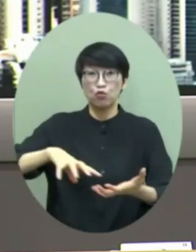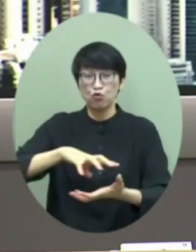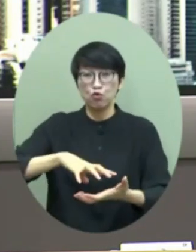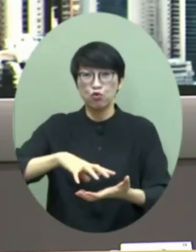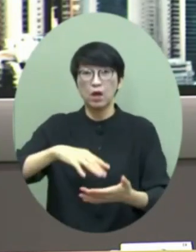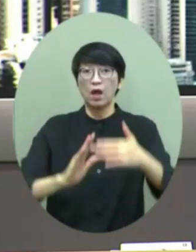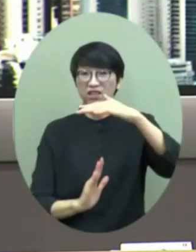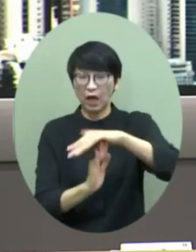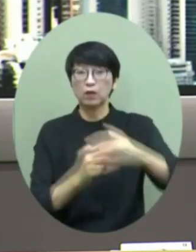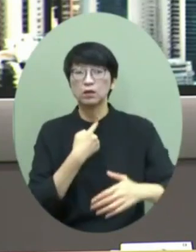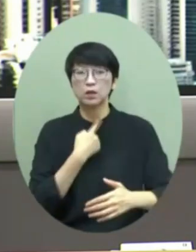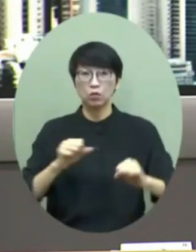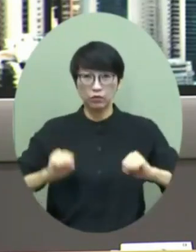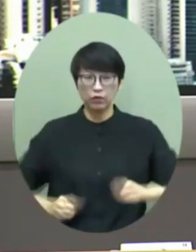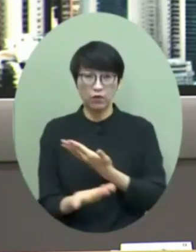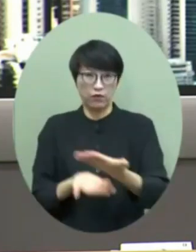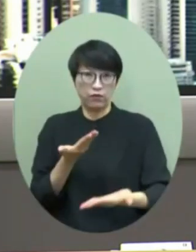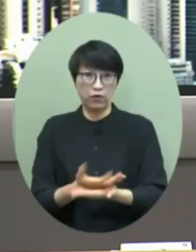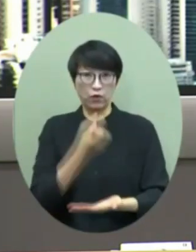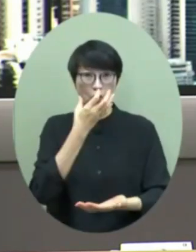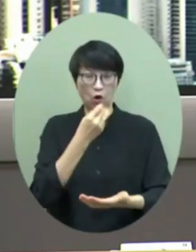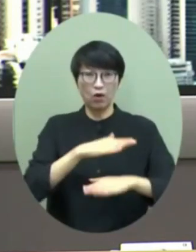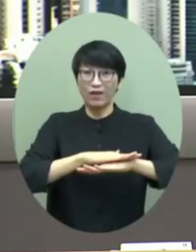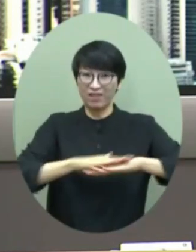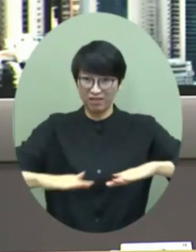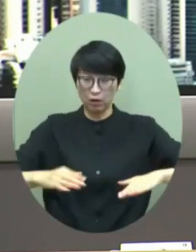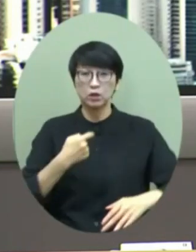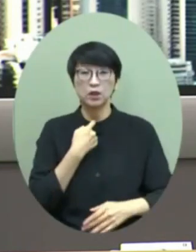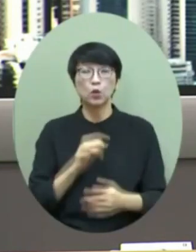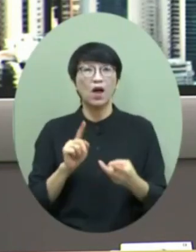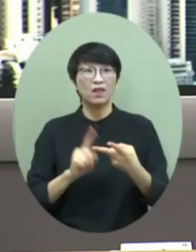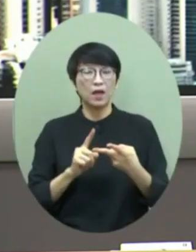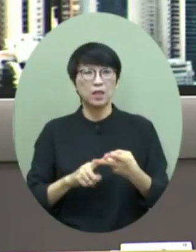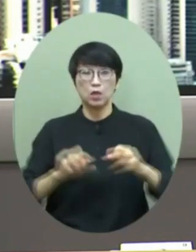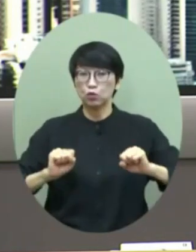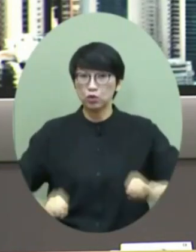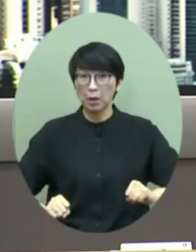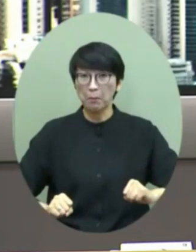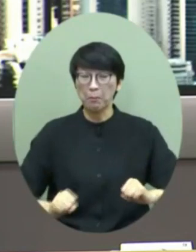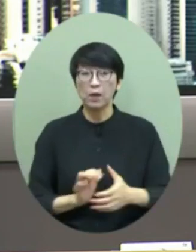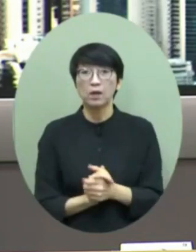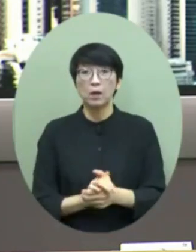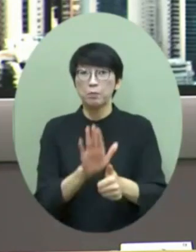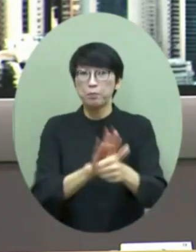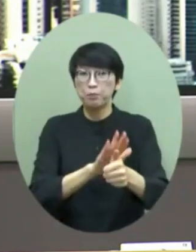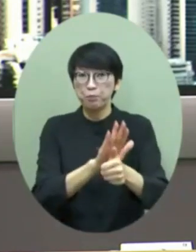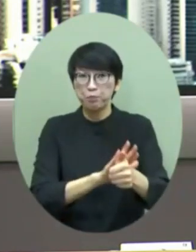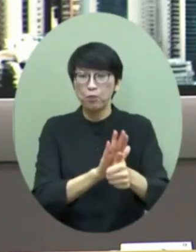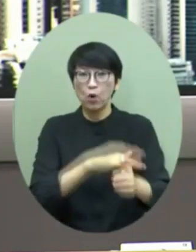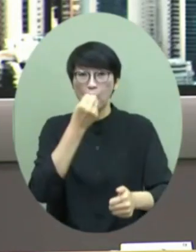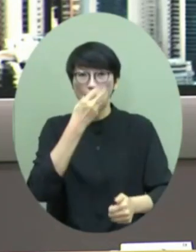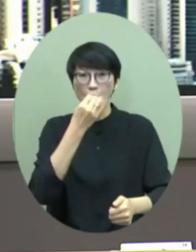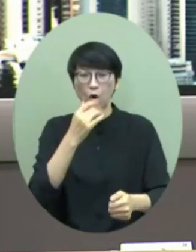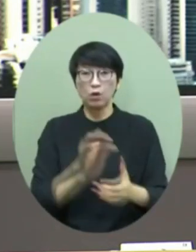the central authorities are determined to see an end to the chaos and riots in the past year.